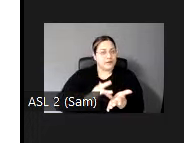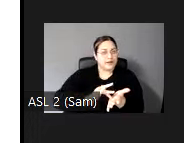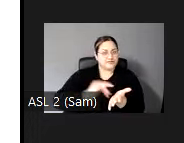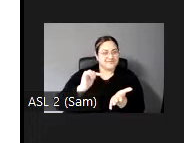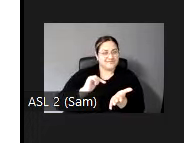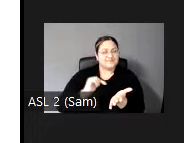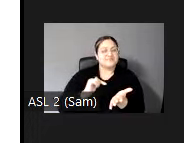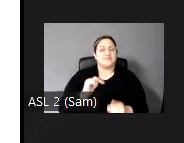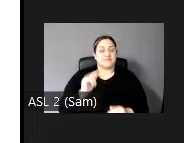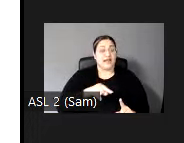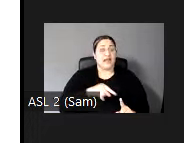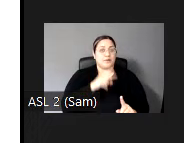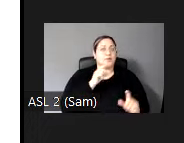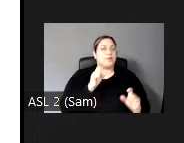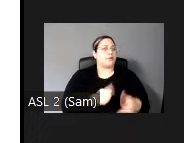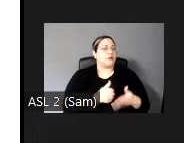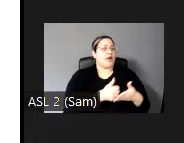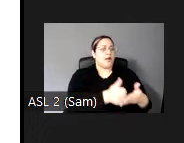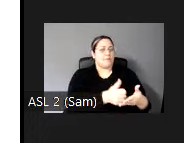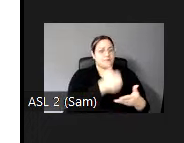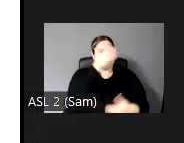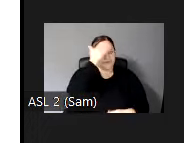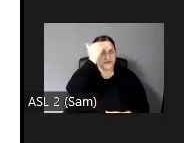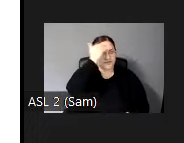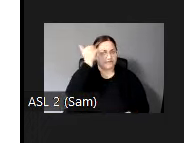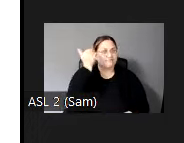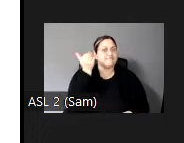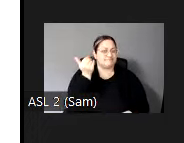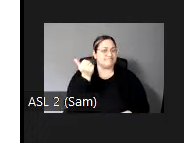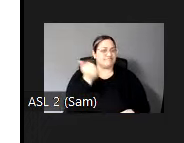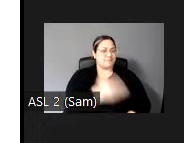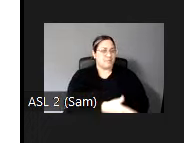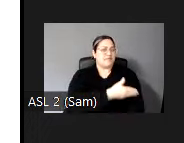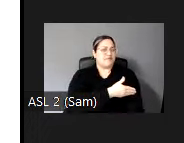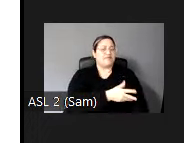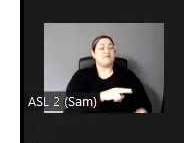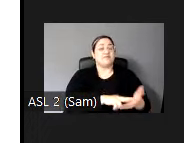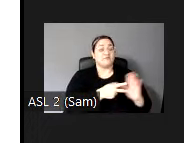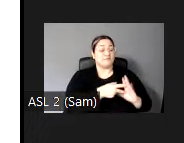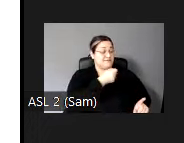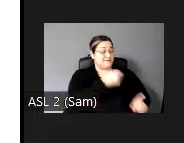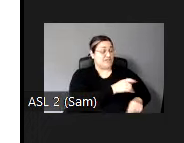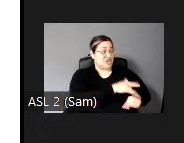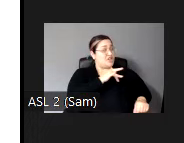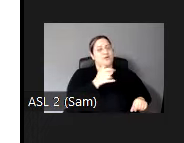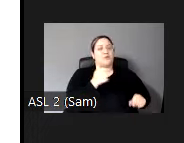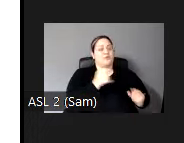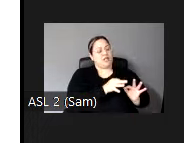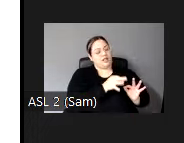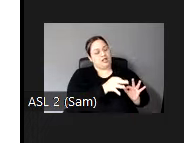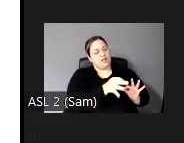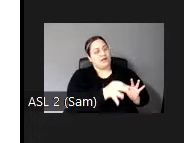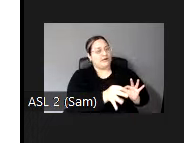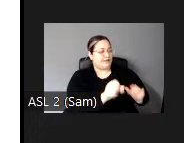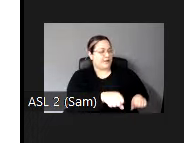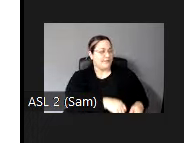also be a key factor in this delaying of the onset of disease, which could have a very significant impact not